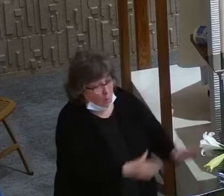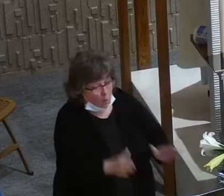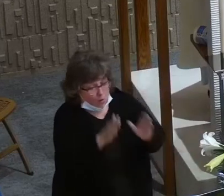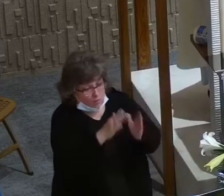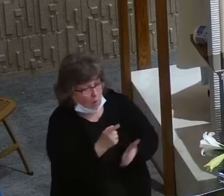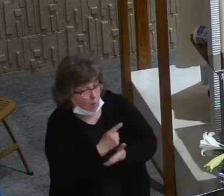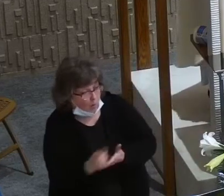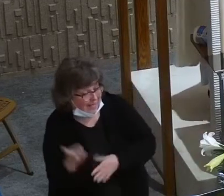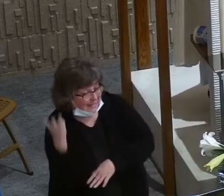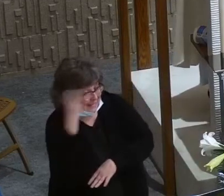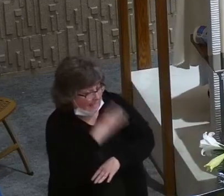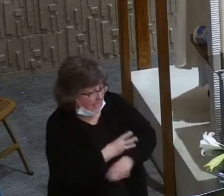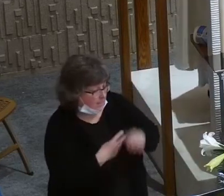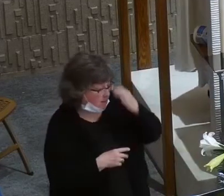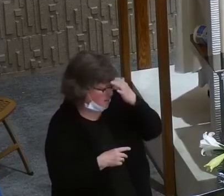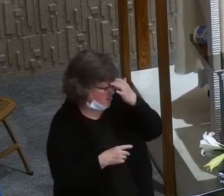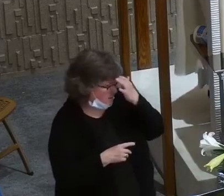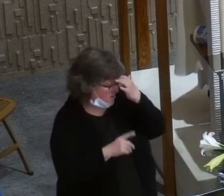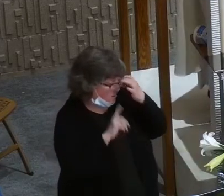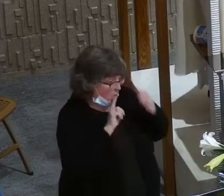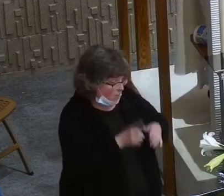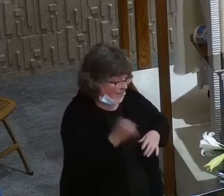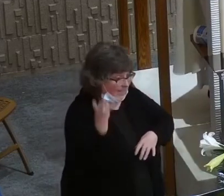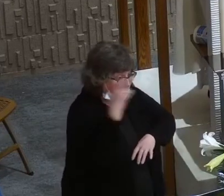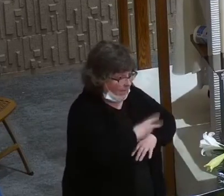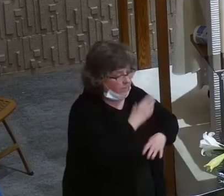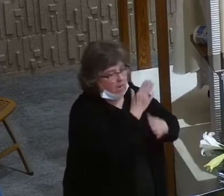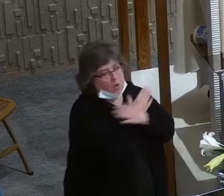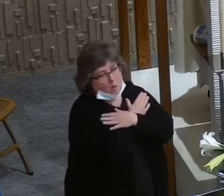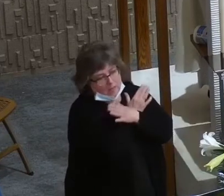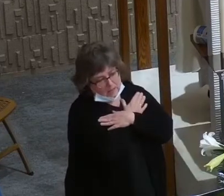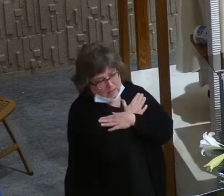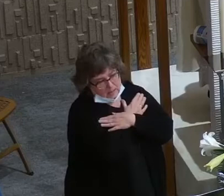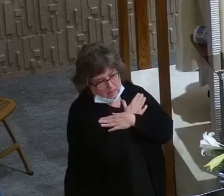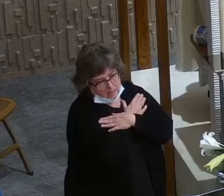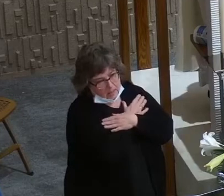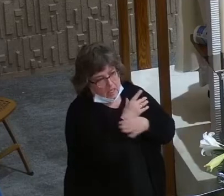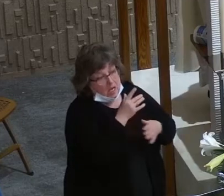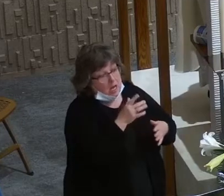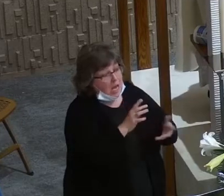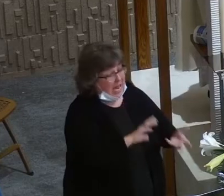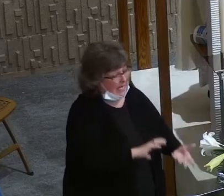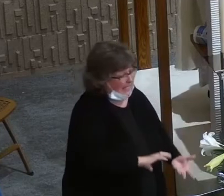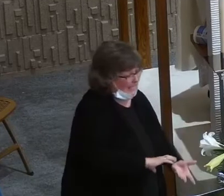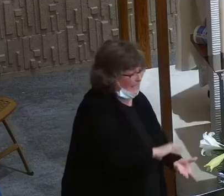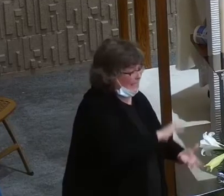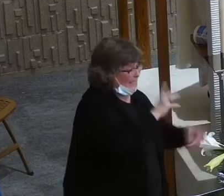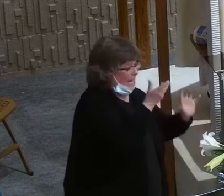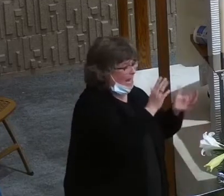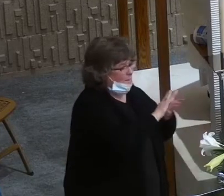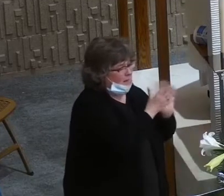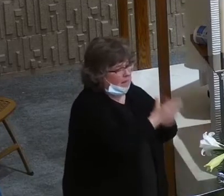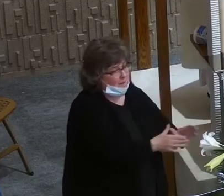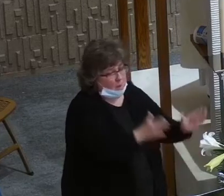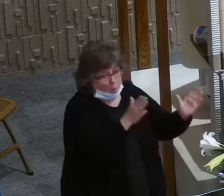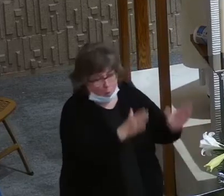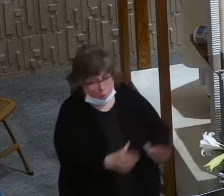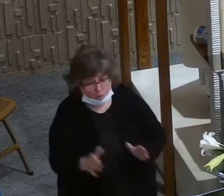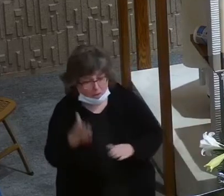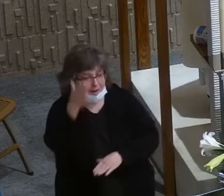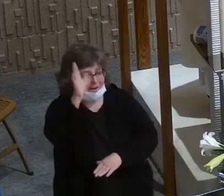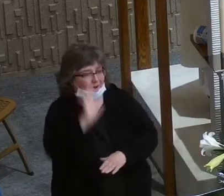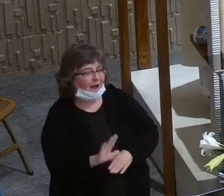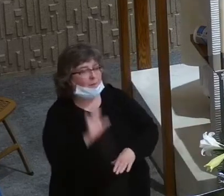1 week's time, 6 days, really, seventh day he rested, he gave order to chaos. And God was on